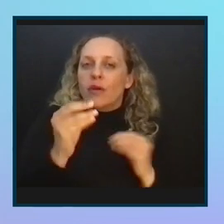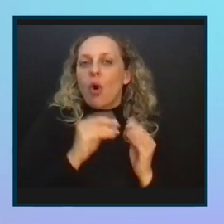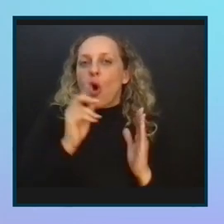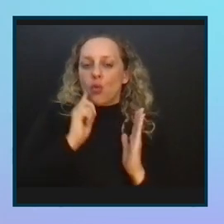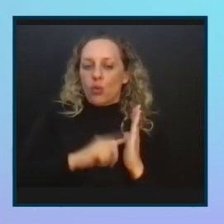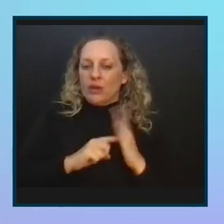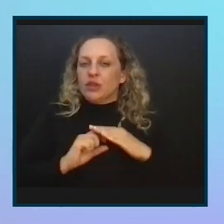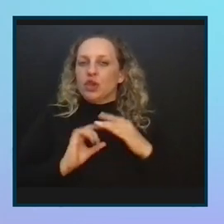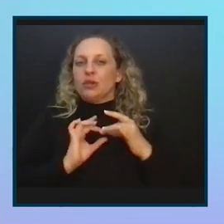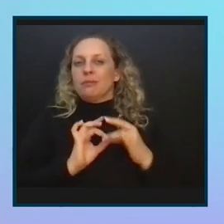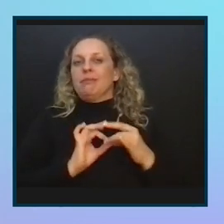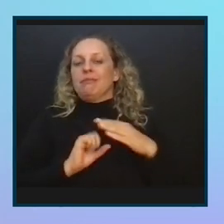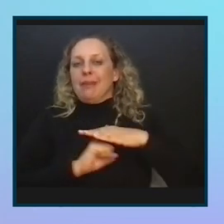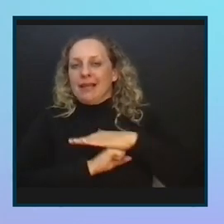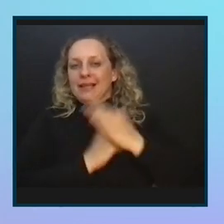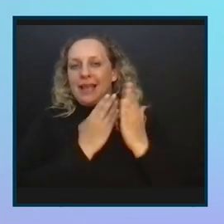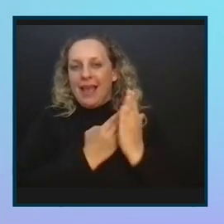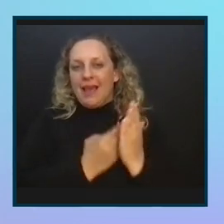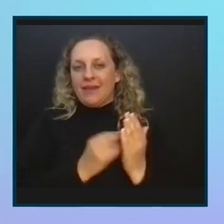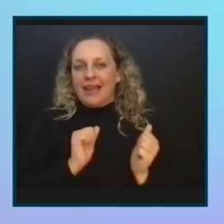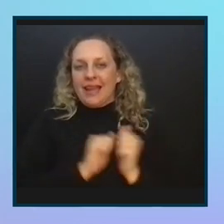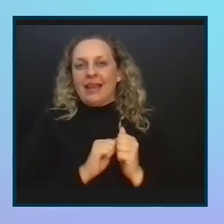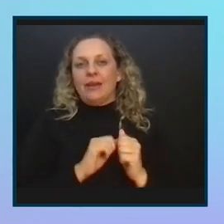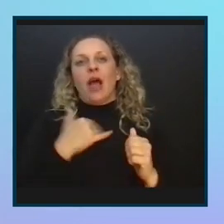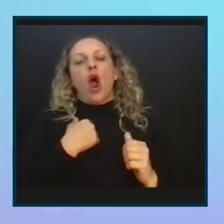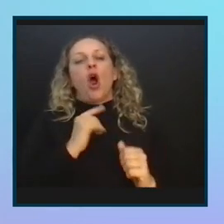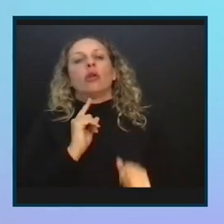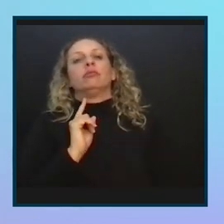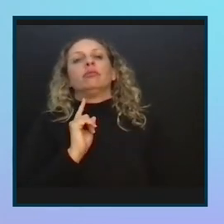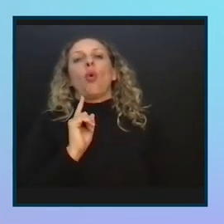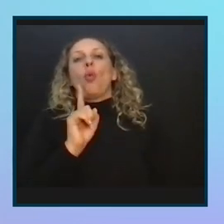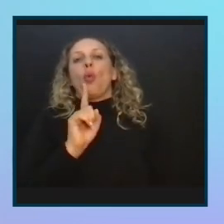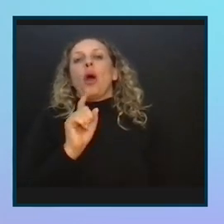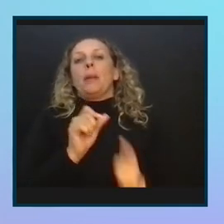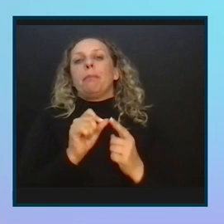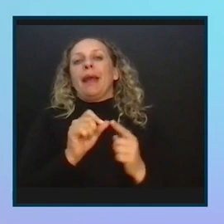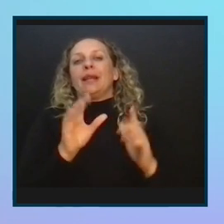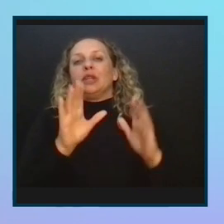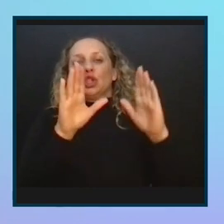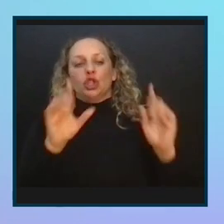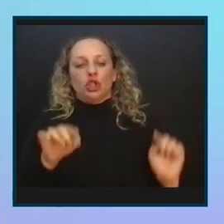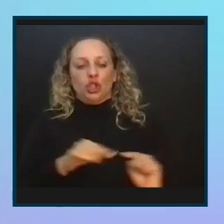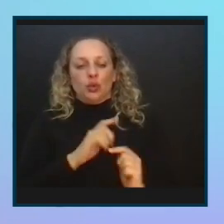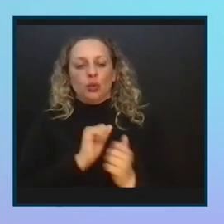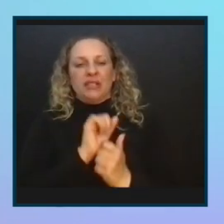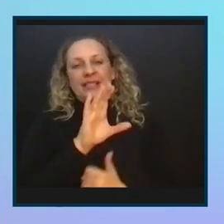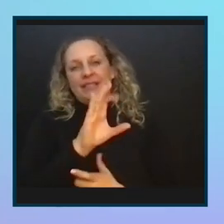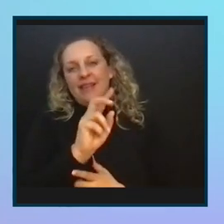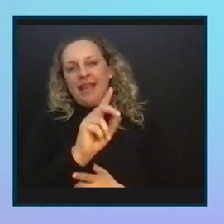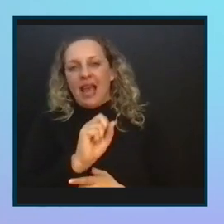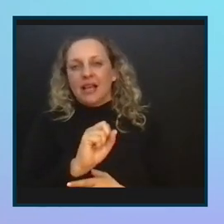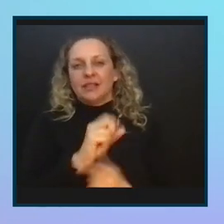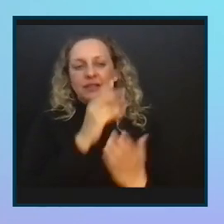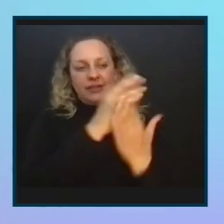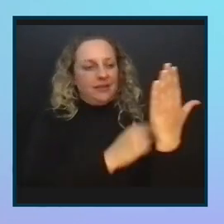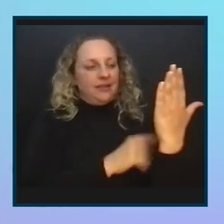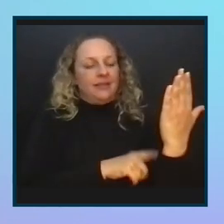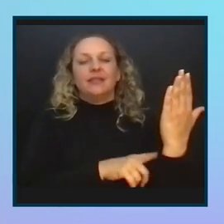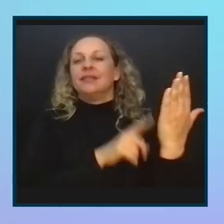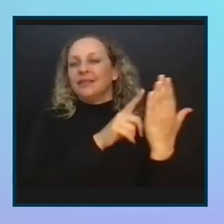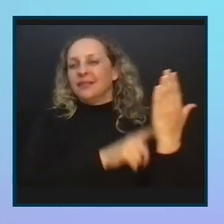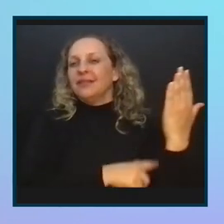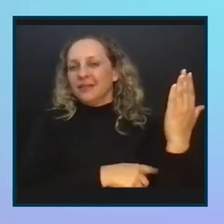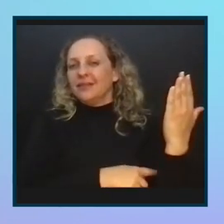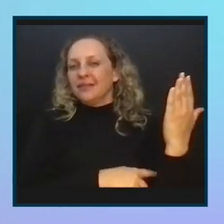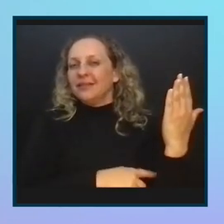research-based evidence in our one pages from our own users on CVS, because all users are slightly different depending on what